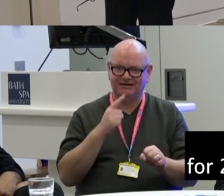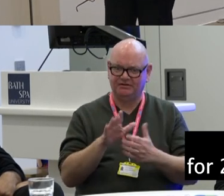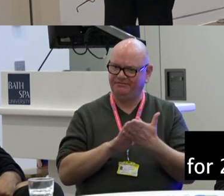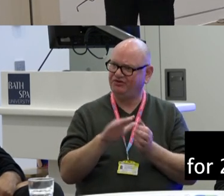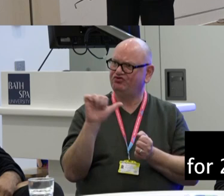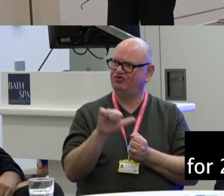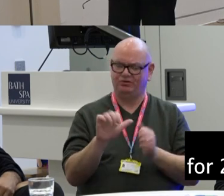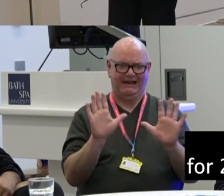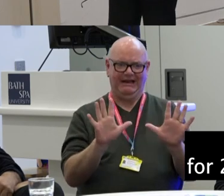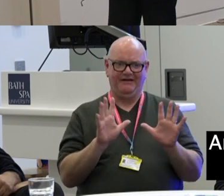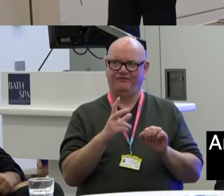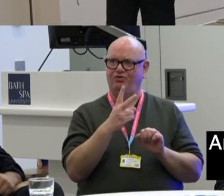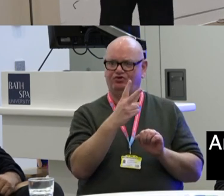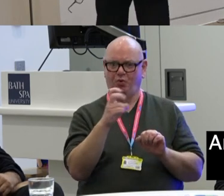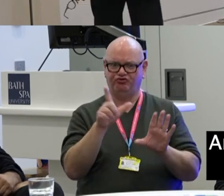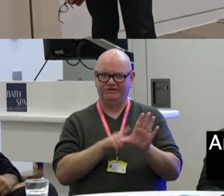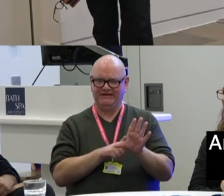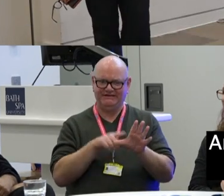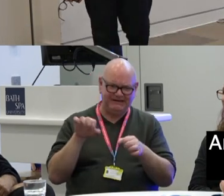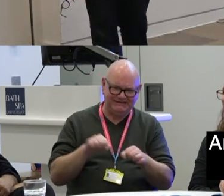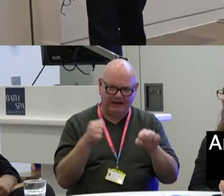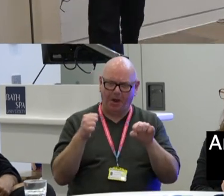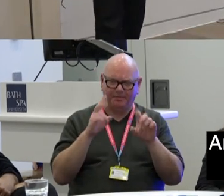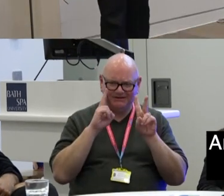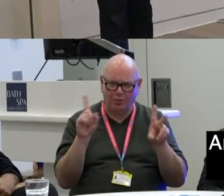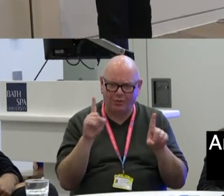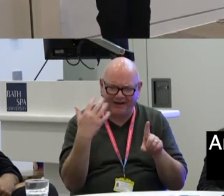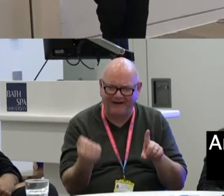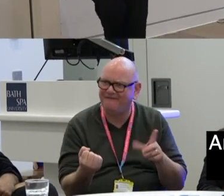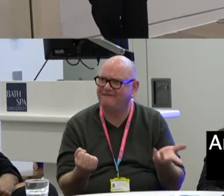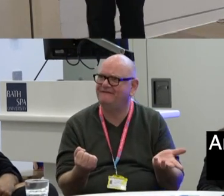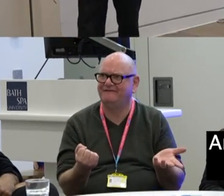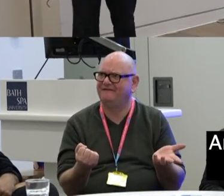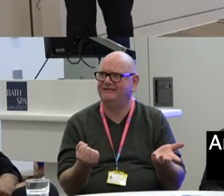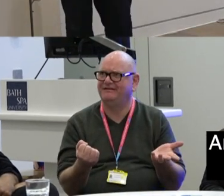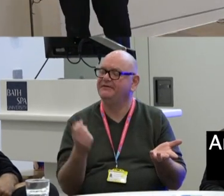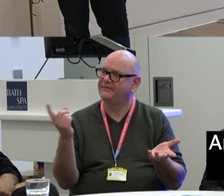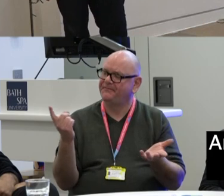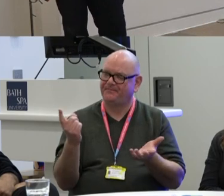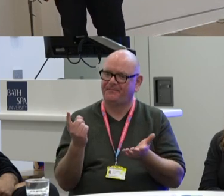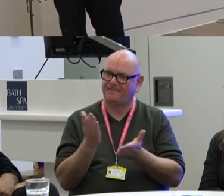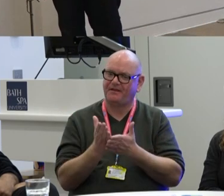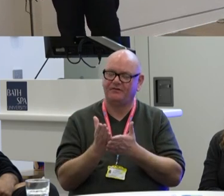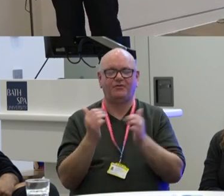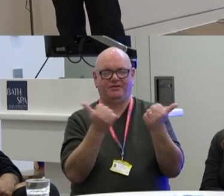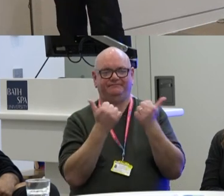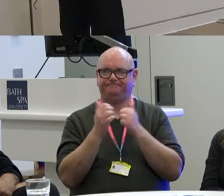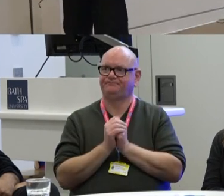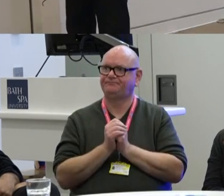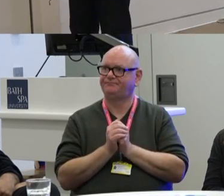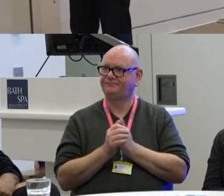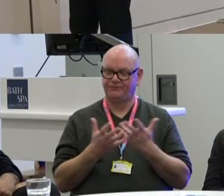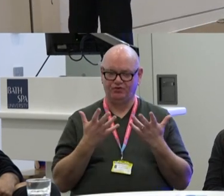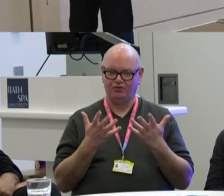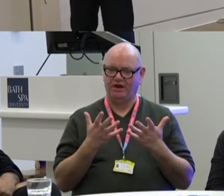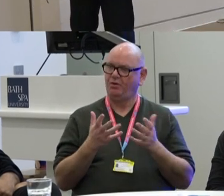200 years and then pick it back up? And I think there was a clear point of view that is not right. So what we're going to do